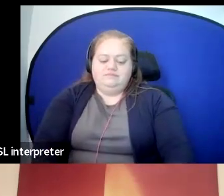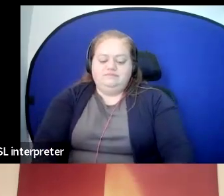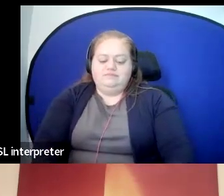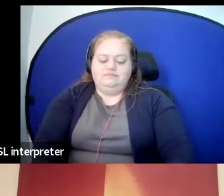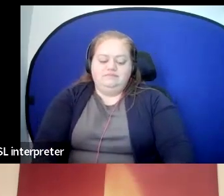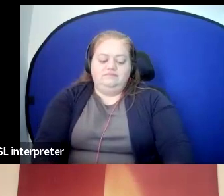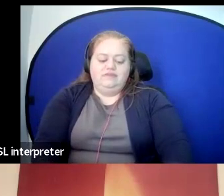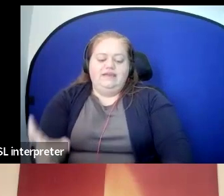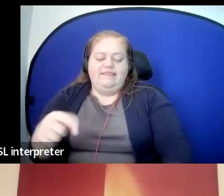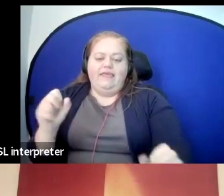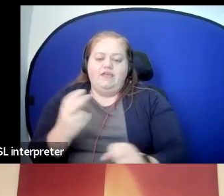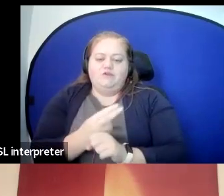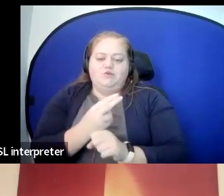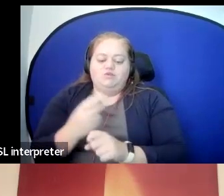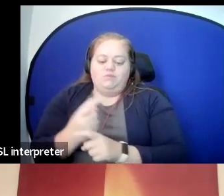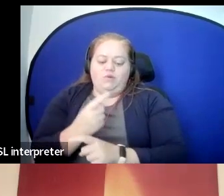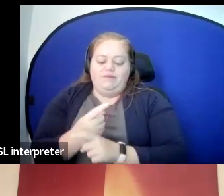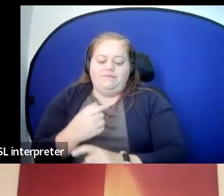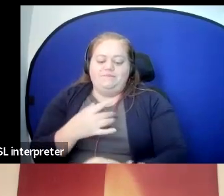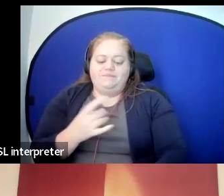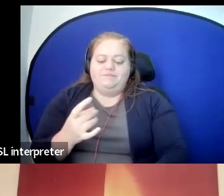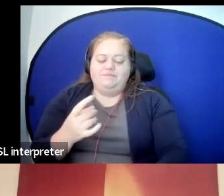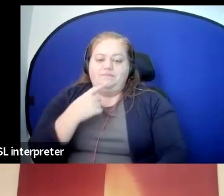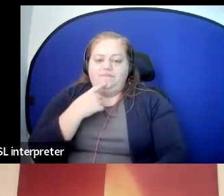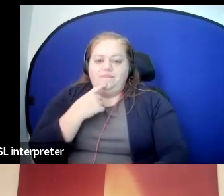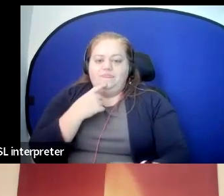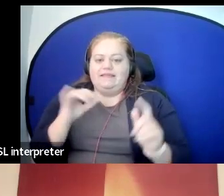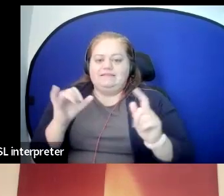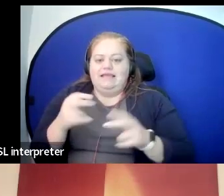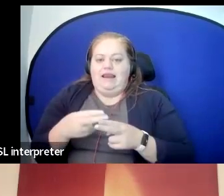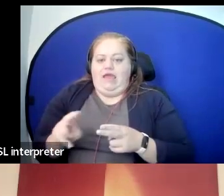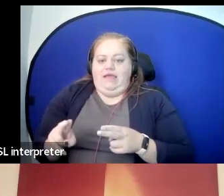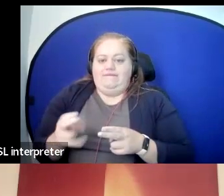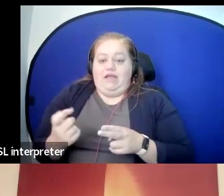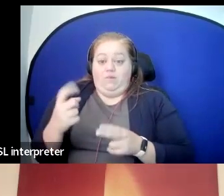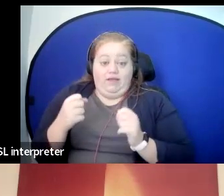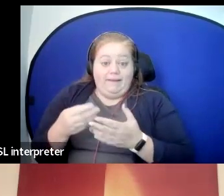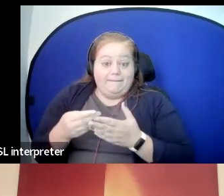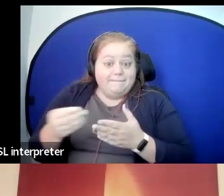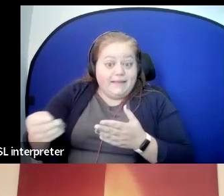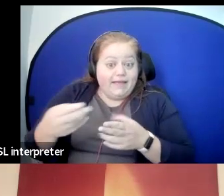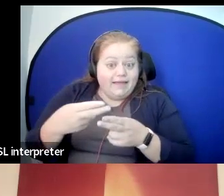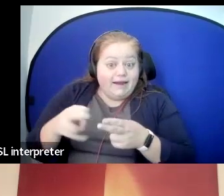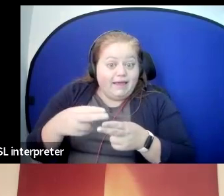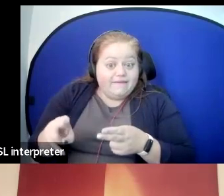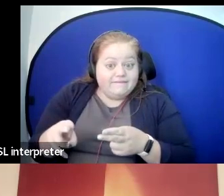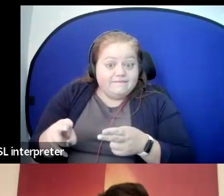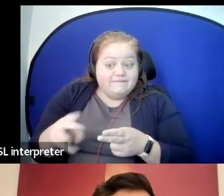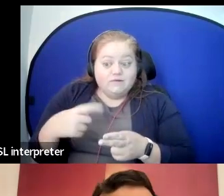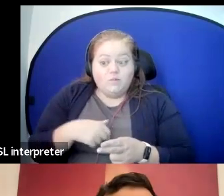appropriately. I like to make the analogy with like a knife. Anyone can buy a knife. Like, we are